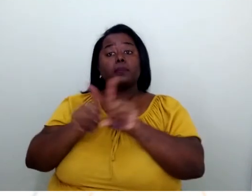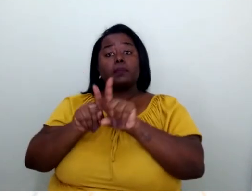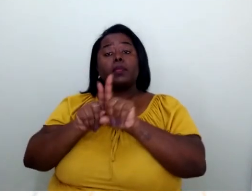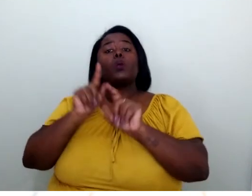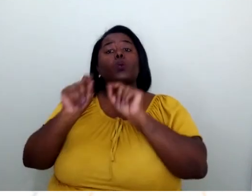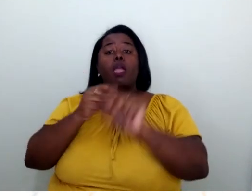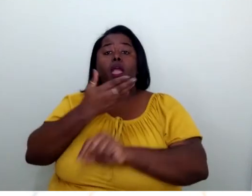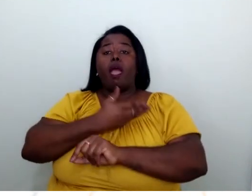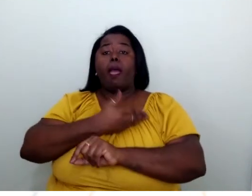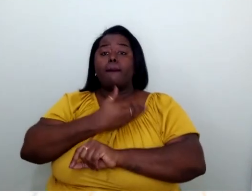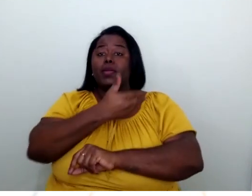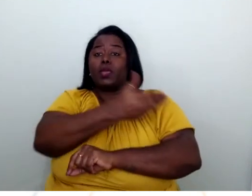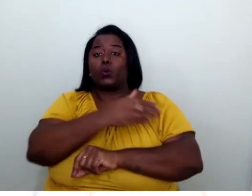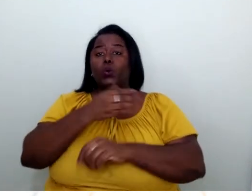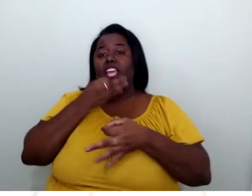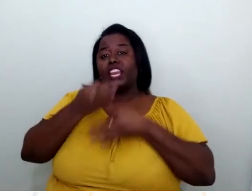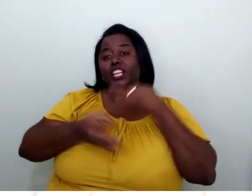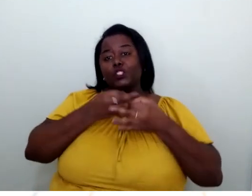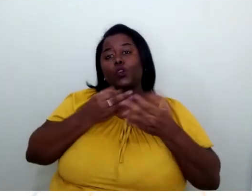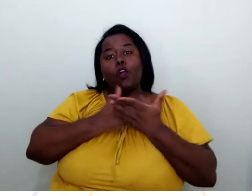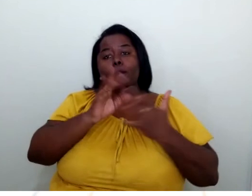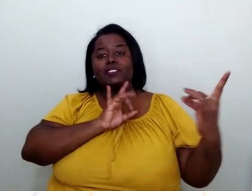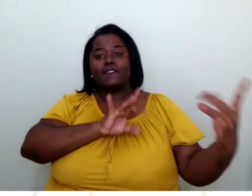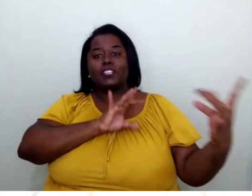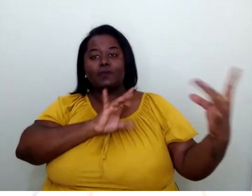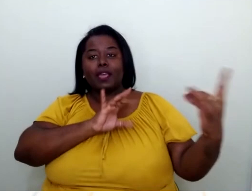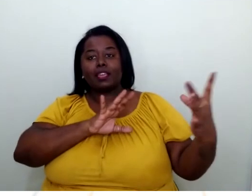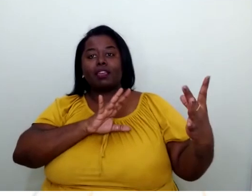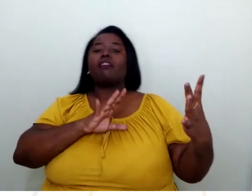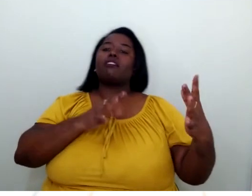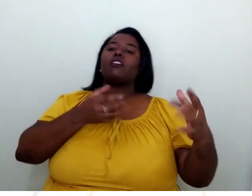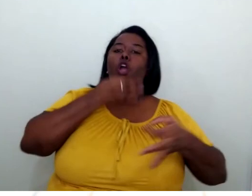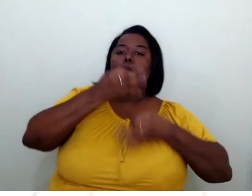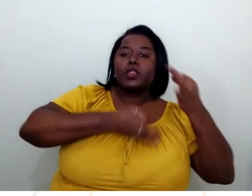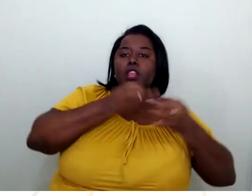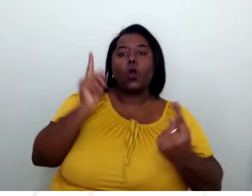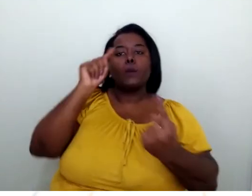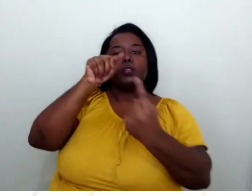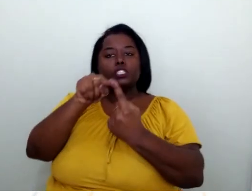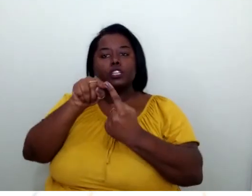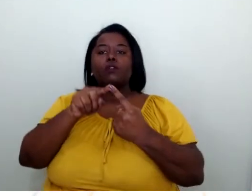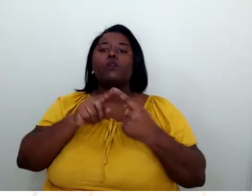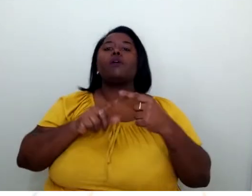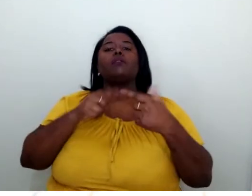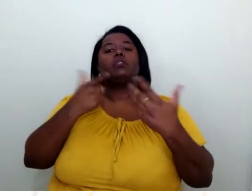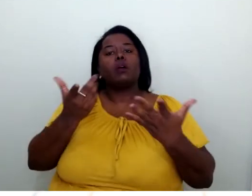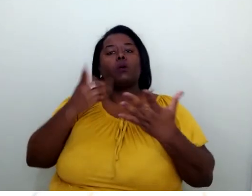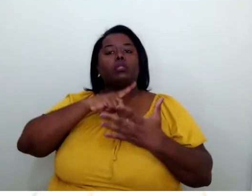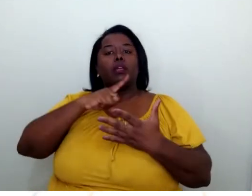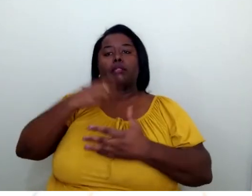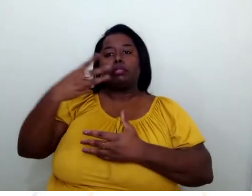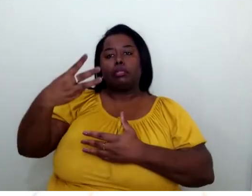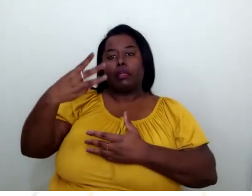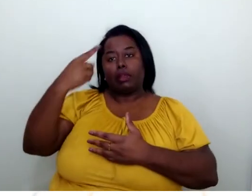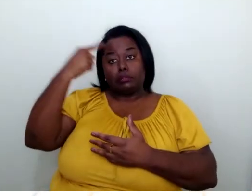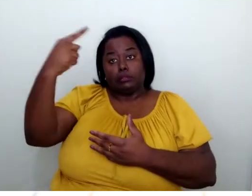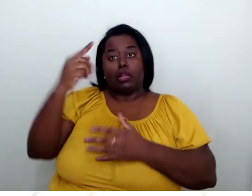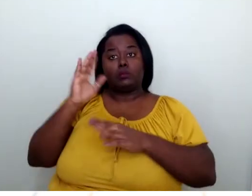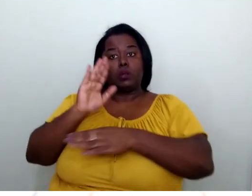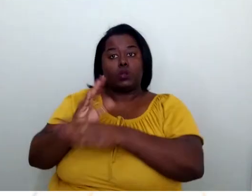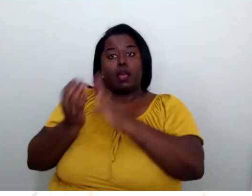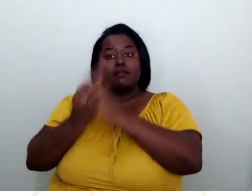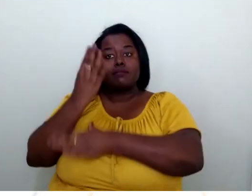learning happens everywhere all the time. How do you think your learning in this course will be assessed? And fifth, really key, what